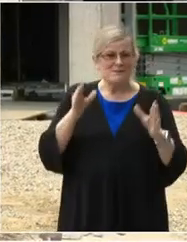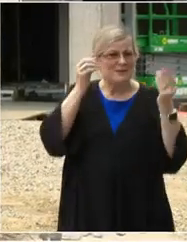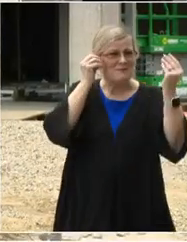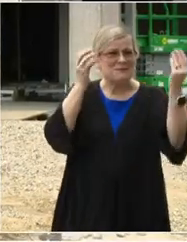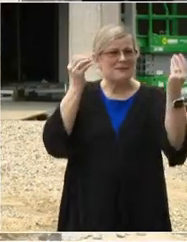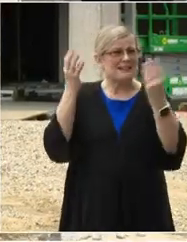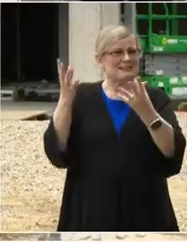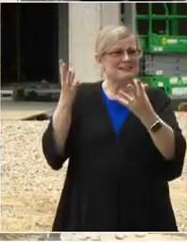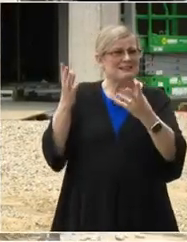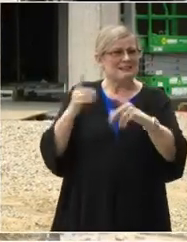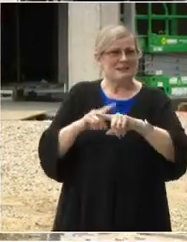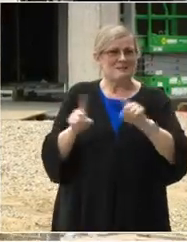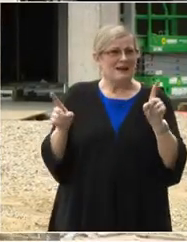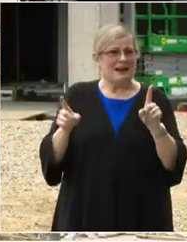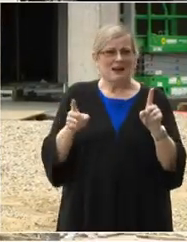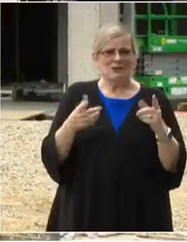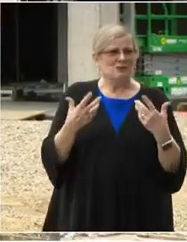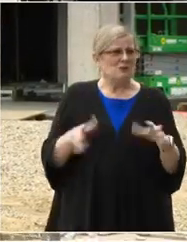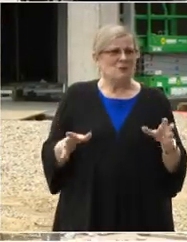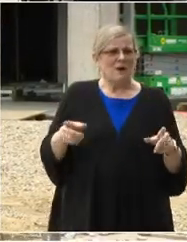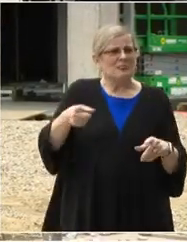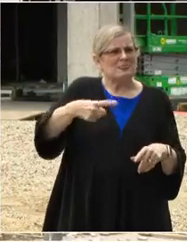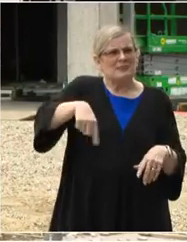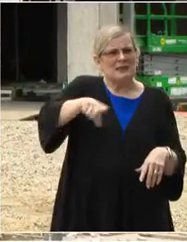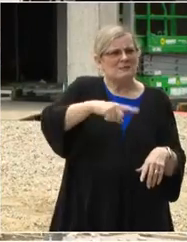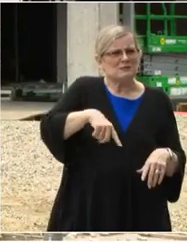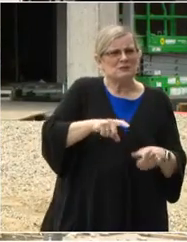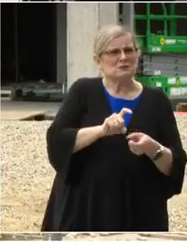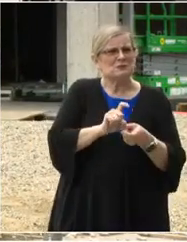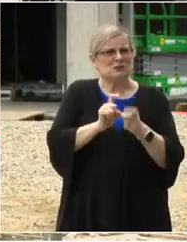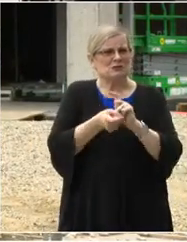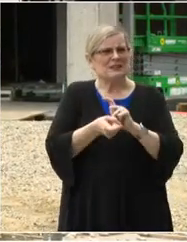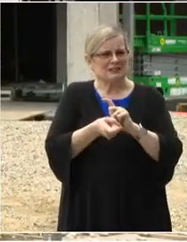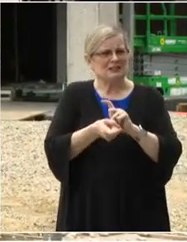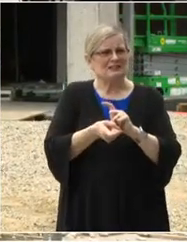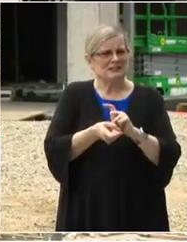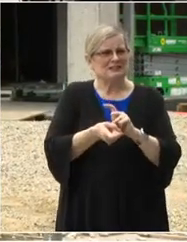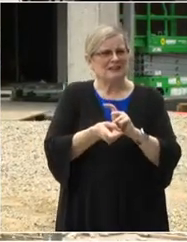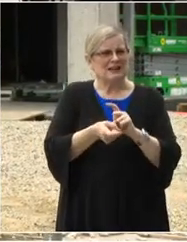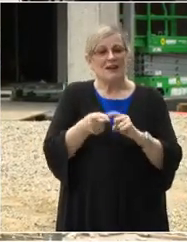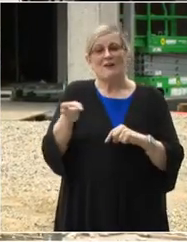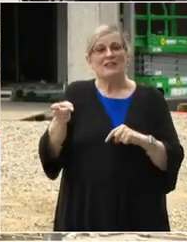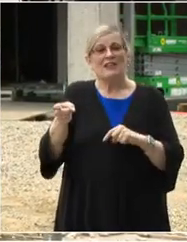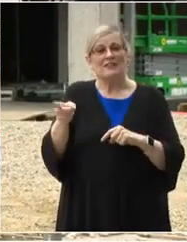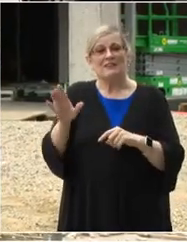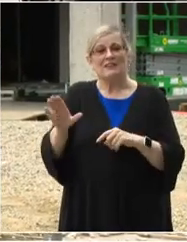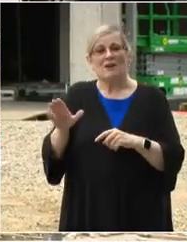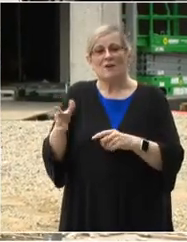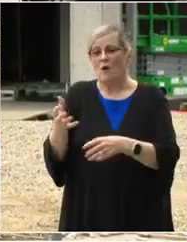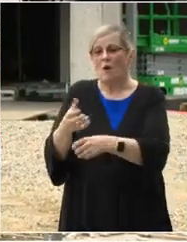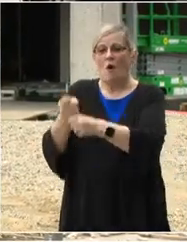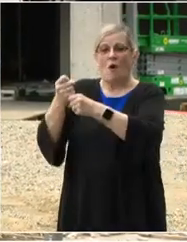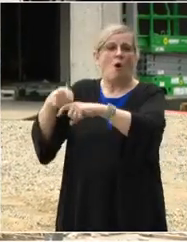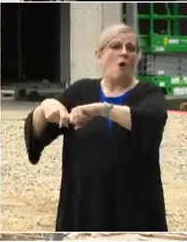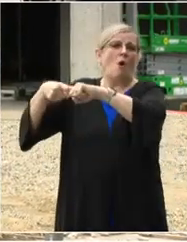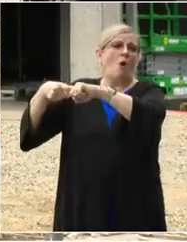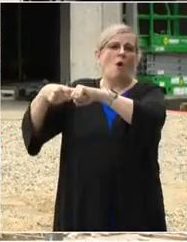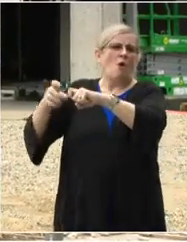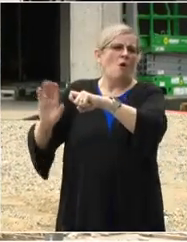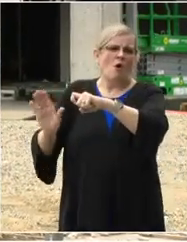but we don't want them to become the thing that holds up how we move forward with housing. So we